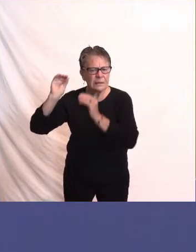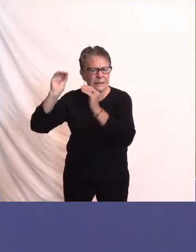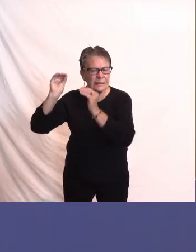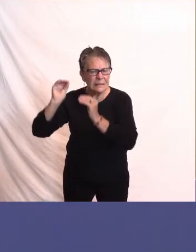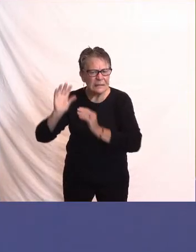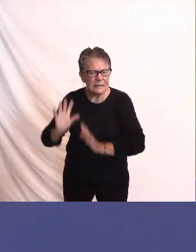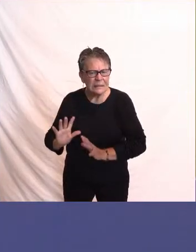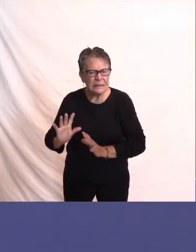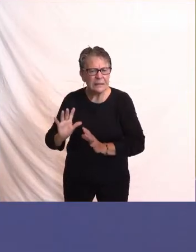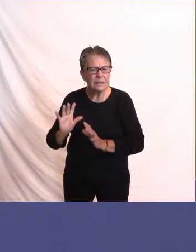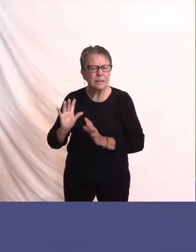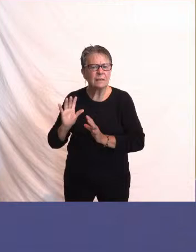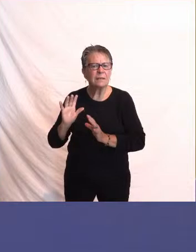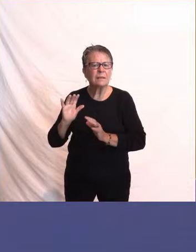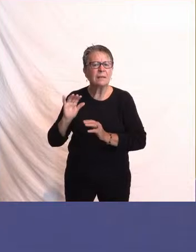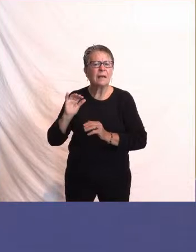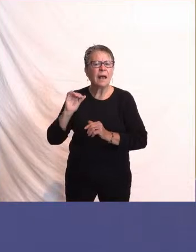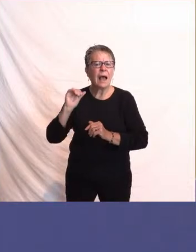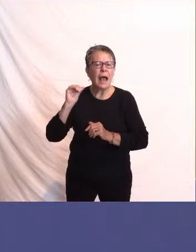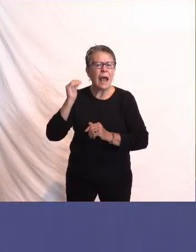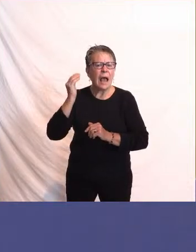600 districts and schools that we oversee,